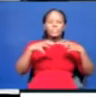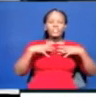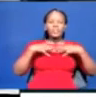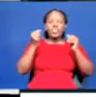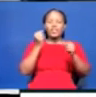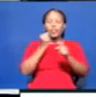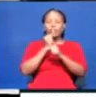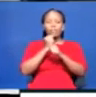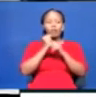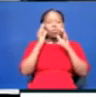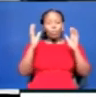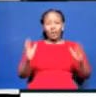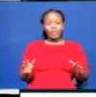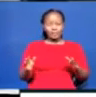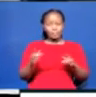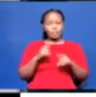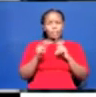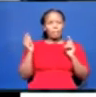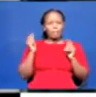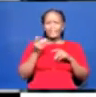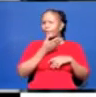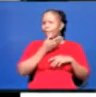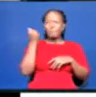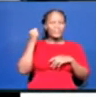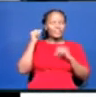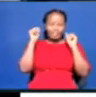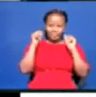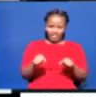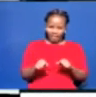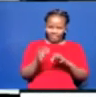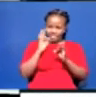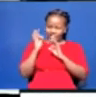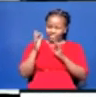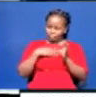but it could be done better when I come to power. All right. Talk about access to credit facilities.